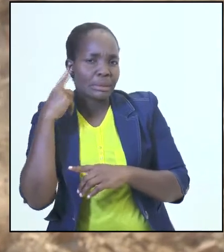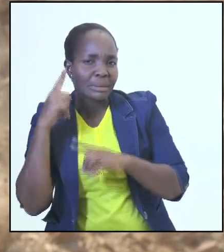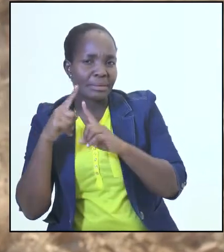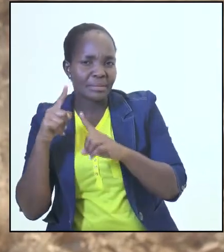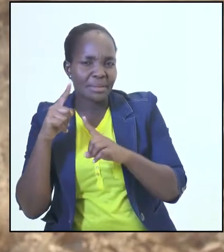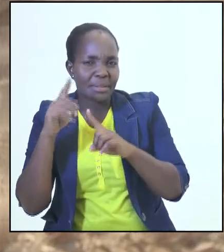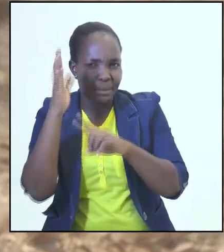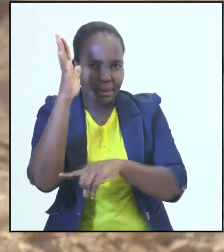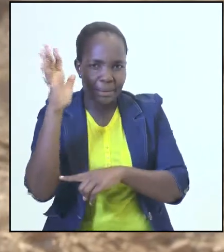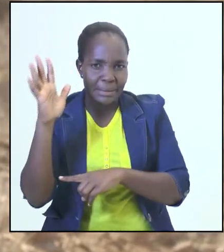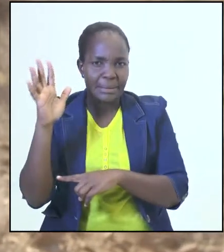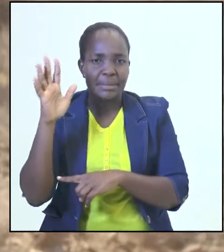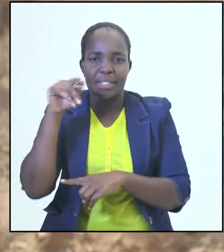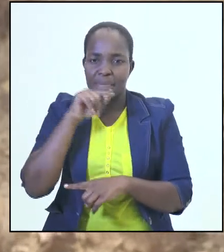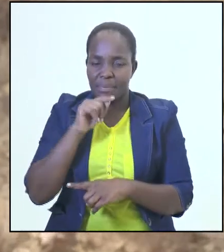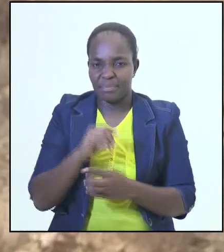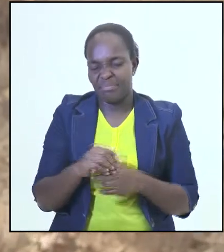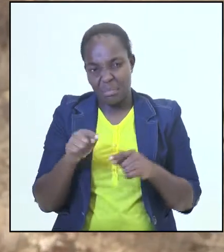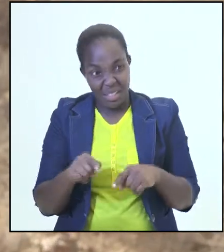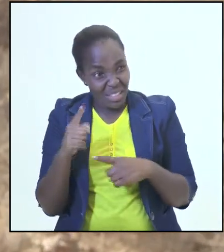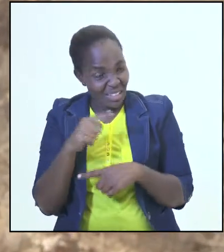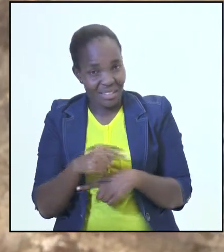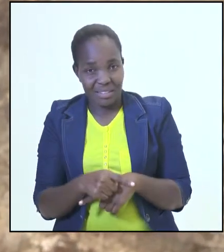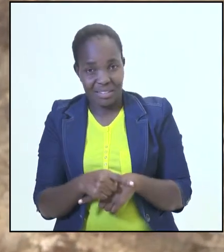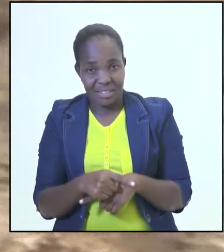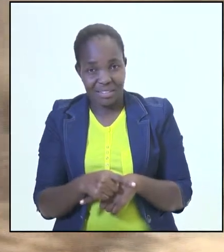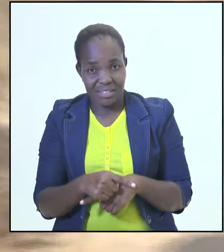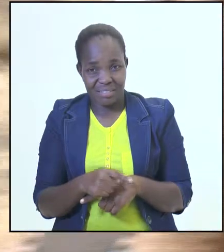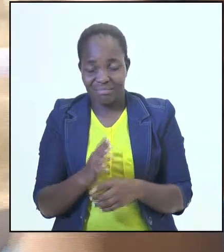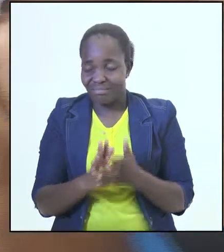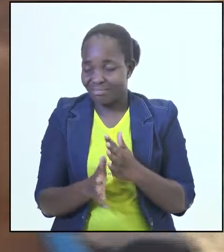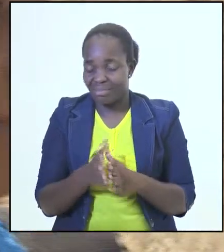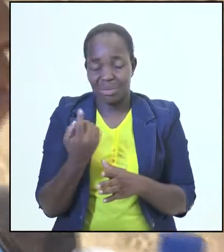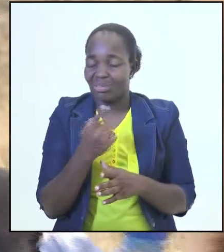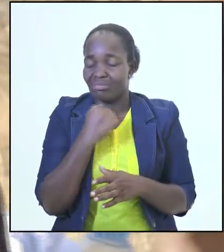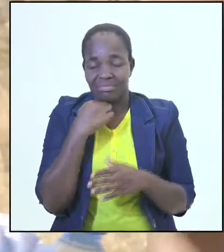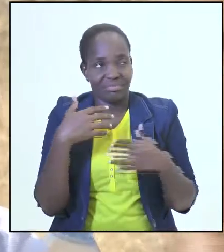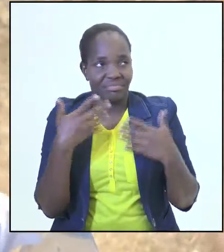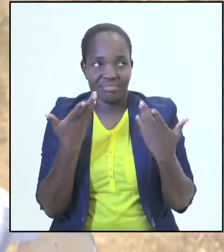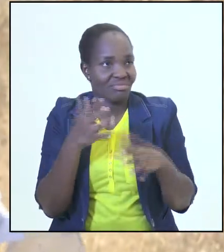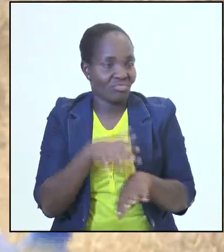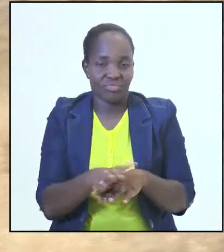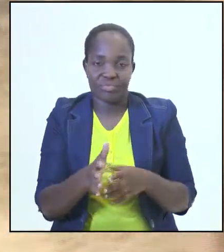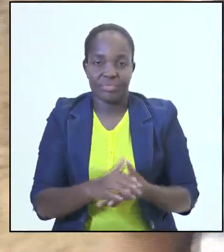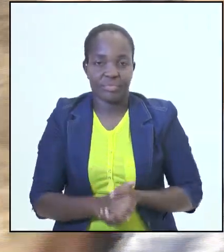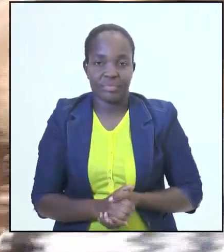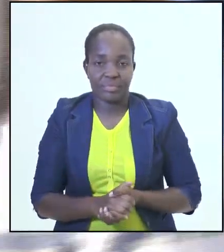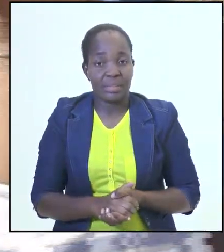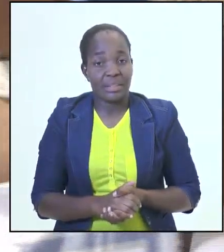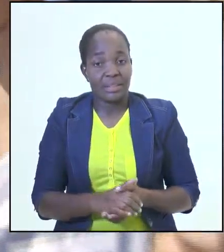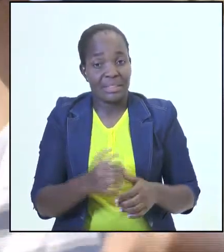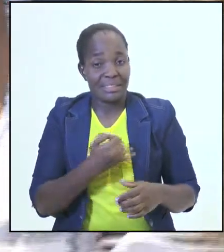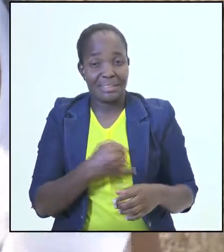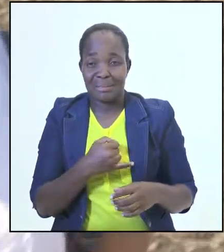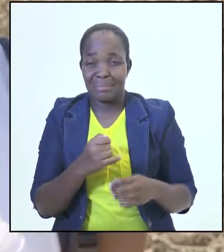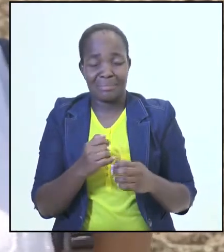trees, and so on. But nowadays he's just too busy. Yes. You know, that's a problem with life nowadays. People